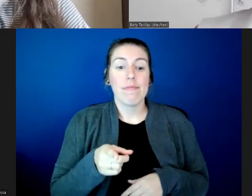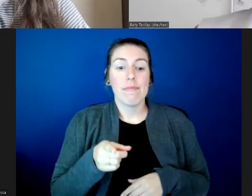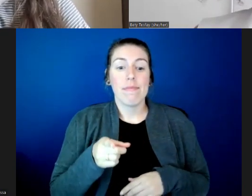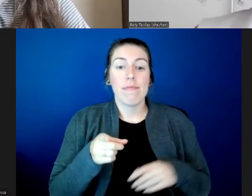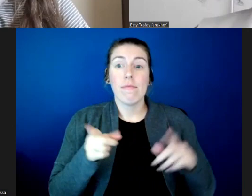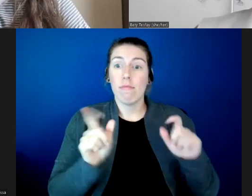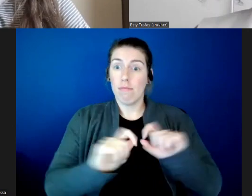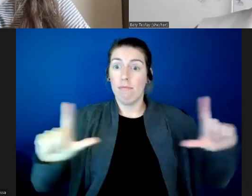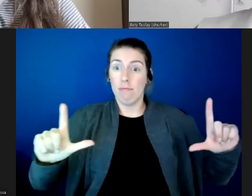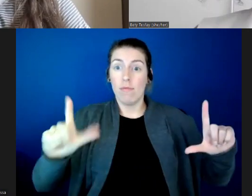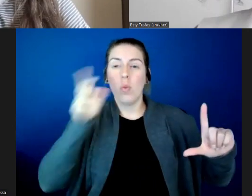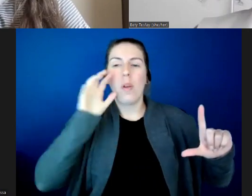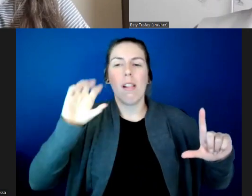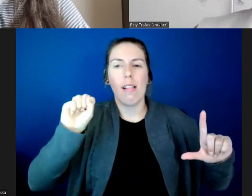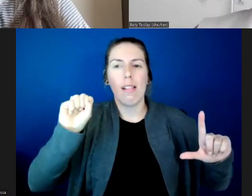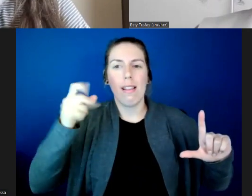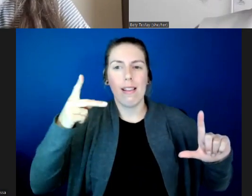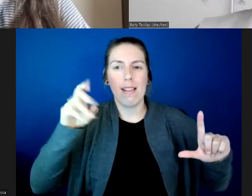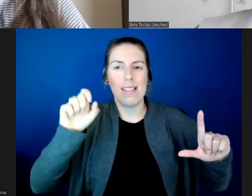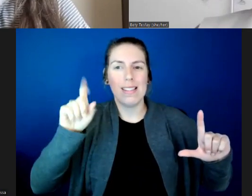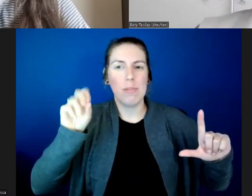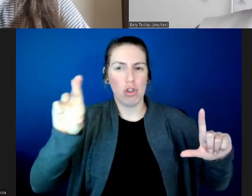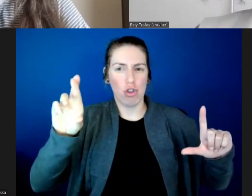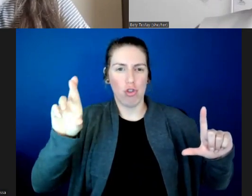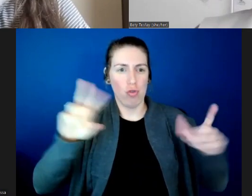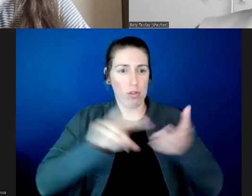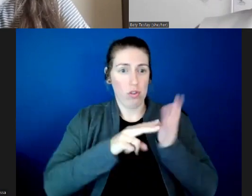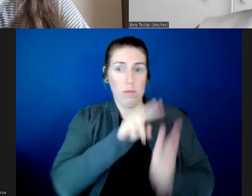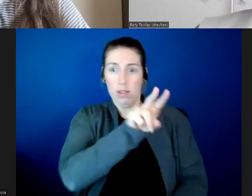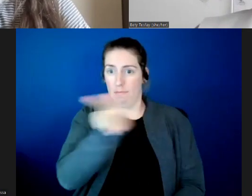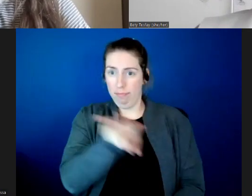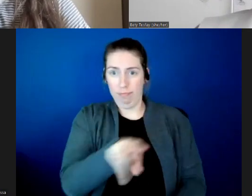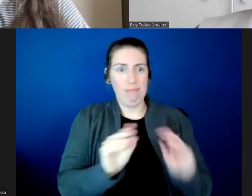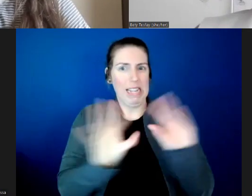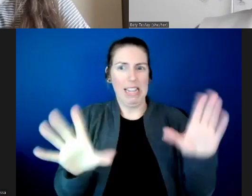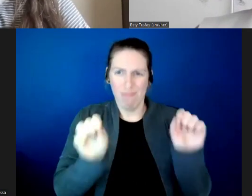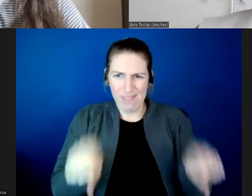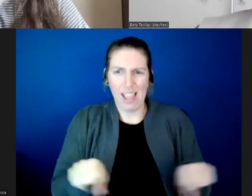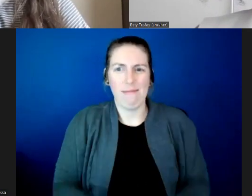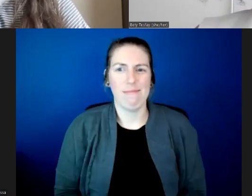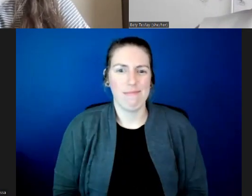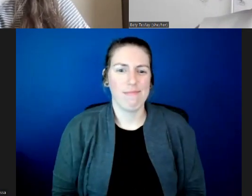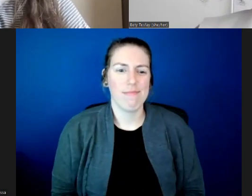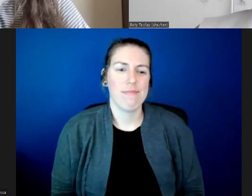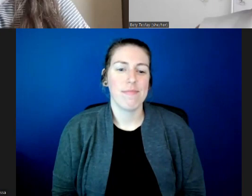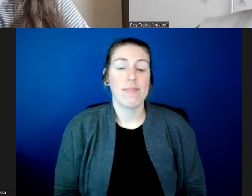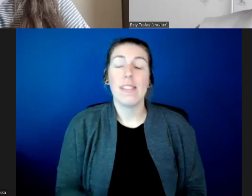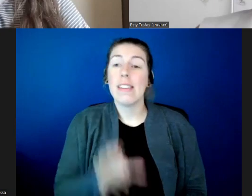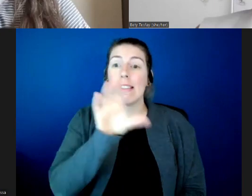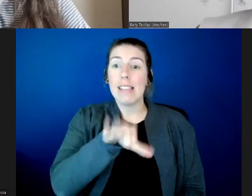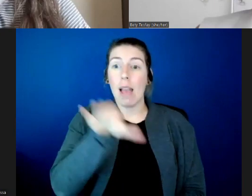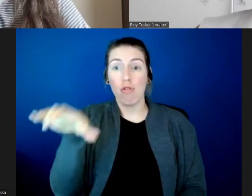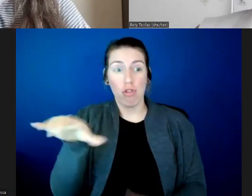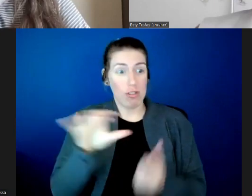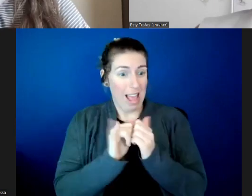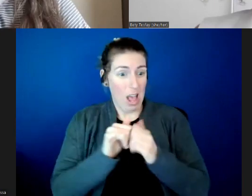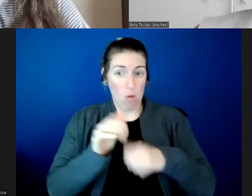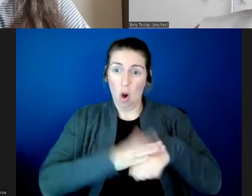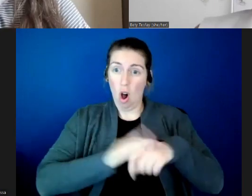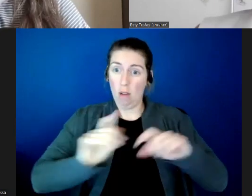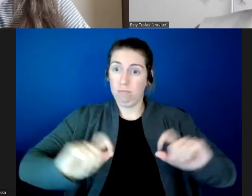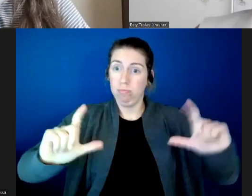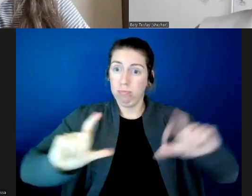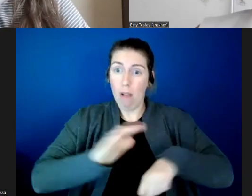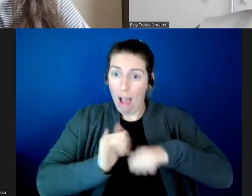speaker view, so you can always see these on your screen. To enable captions, select the